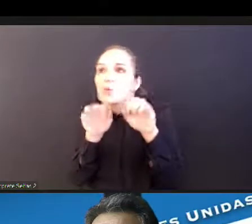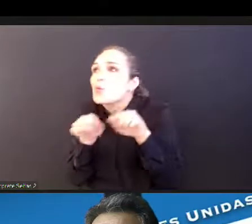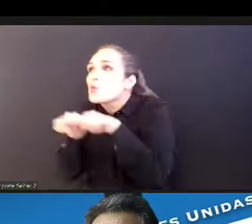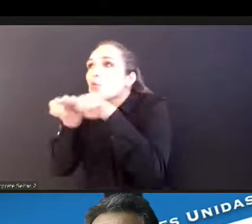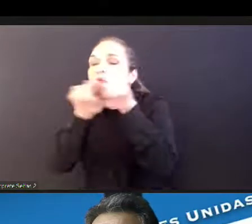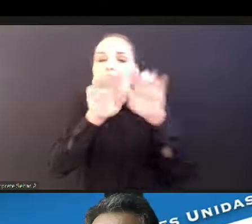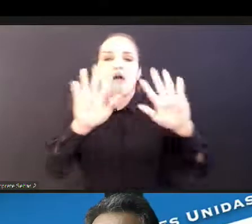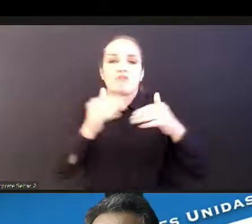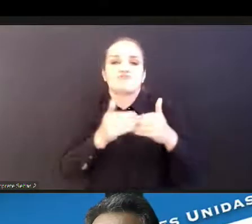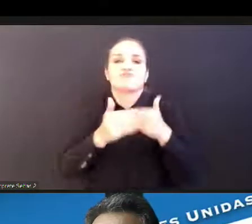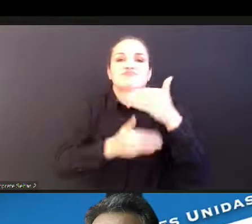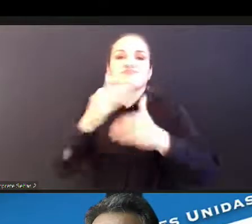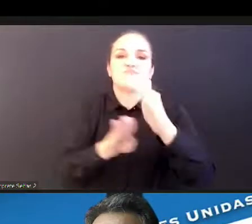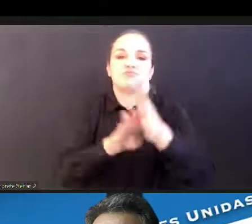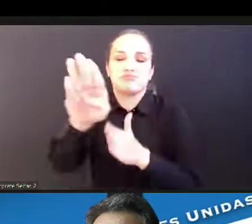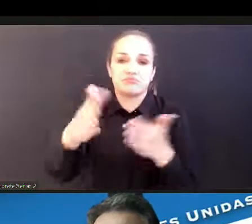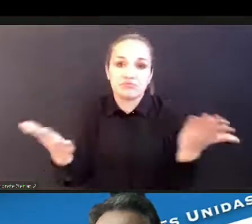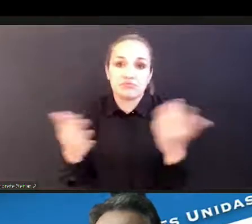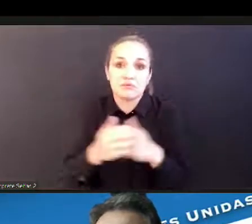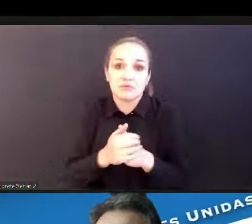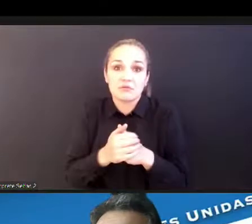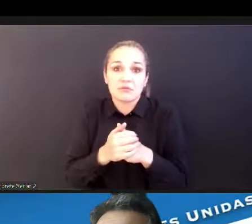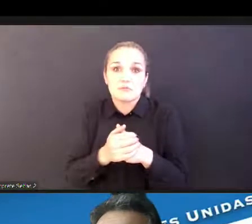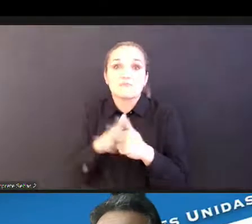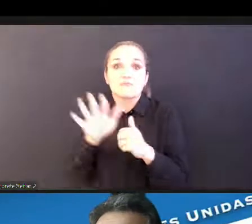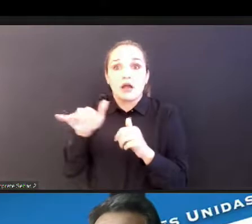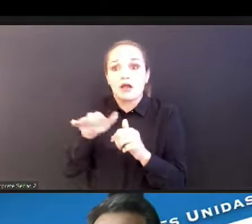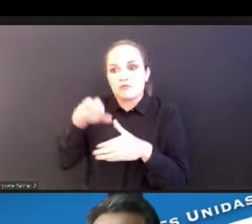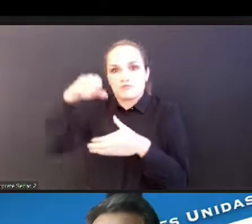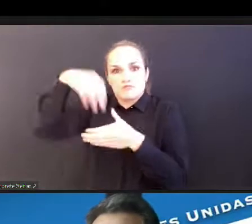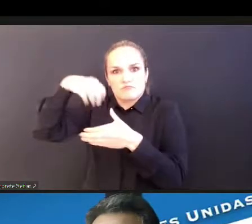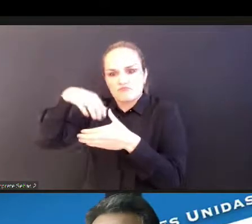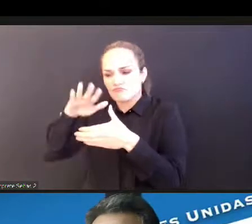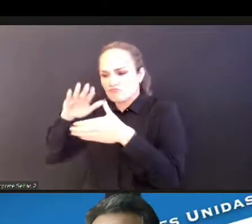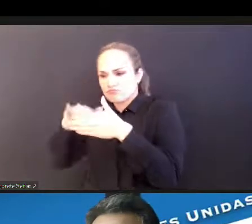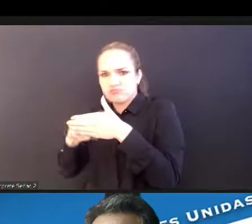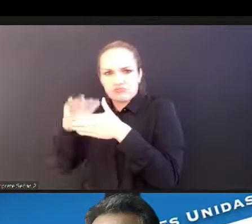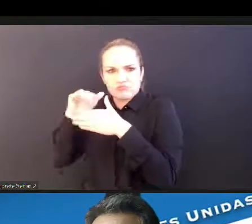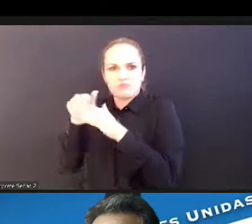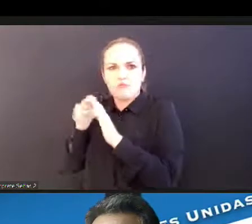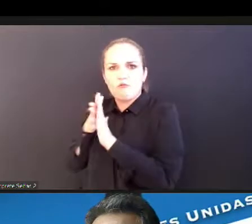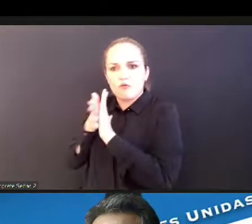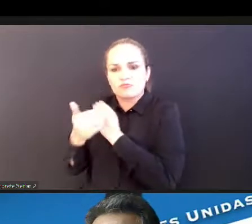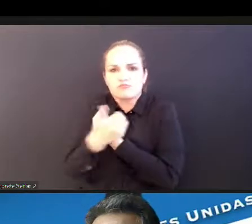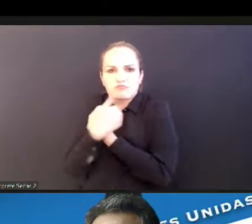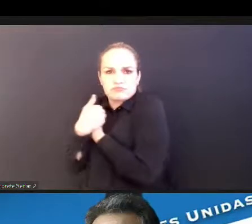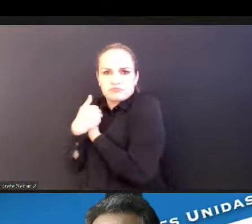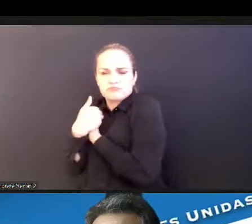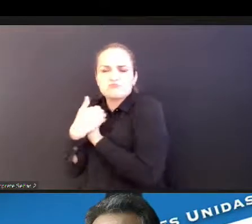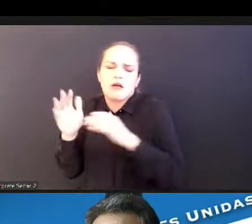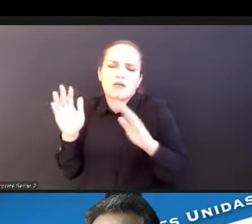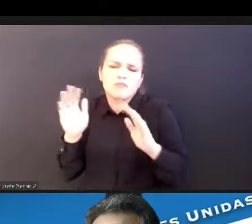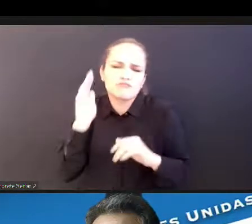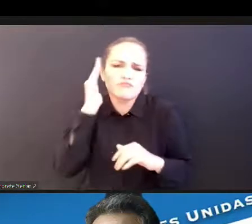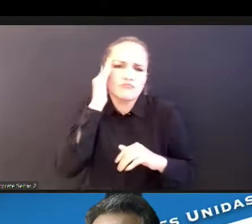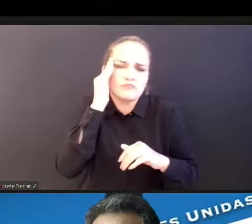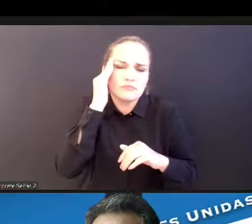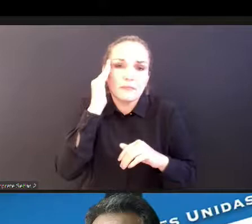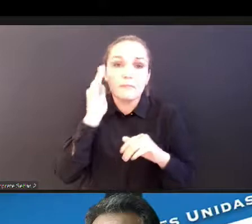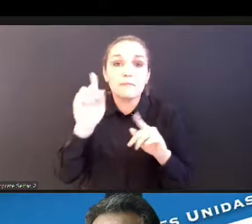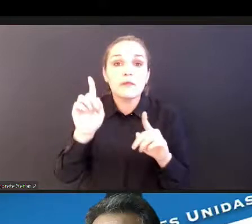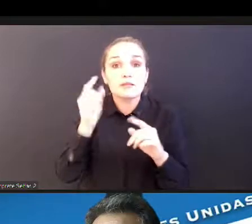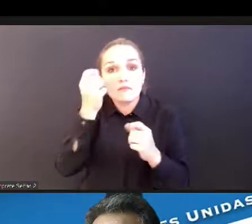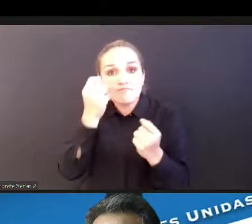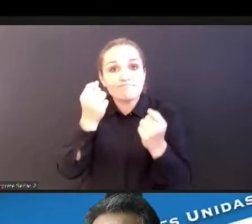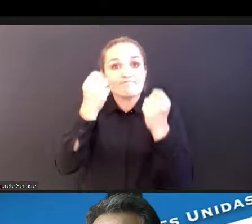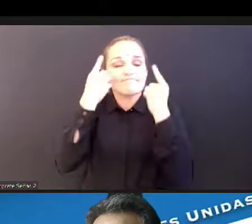concerns. But see, if GDPR is a constraint, now how do you get around the constraint? Well, you have the safe harbor between the